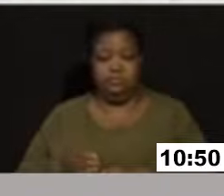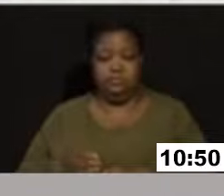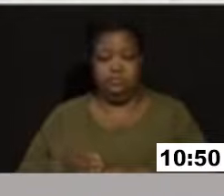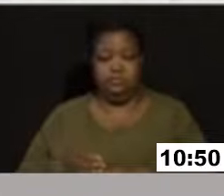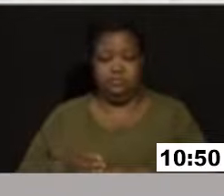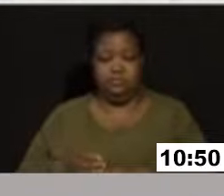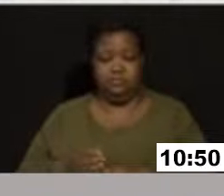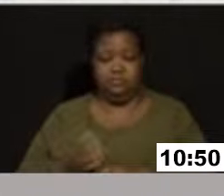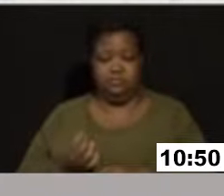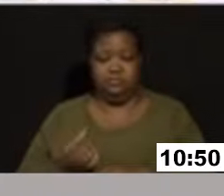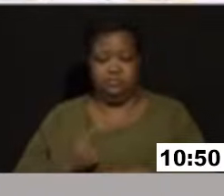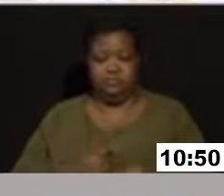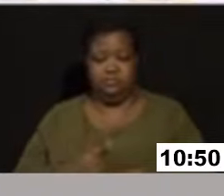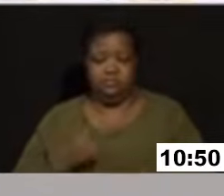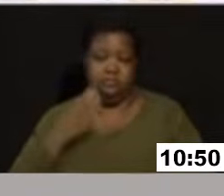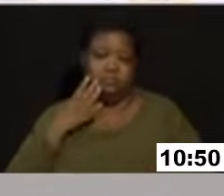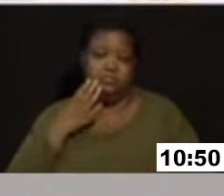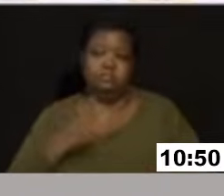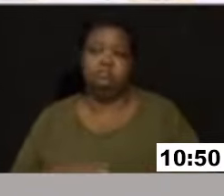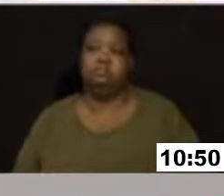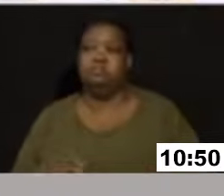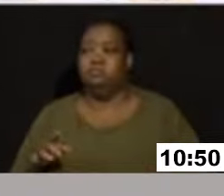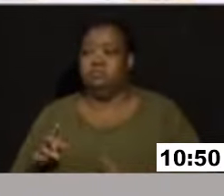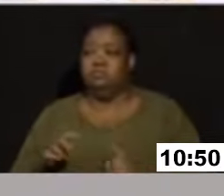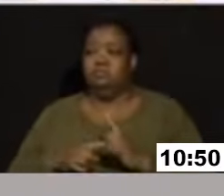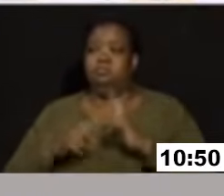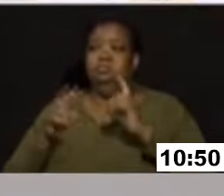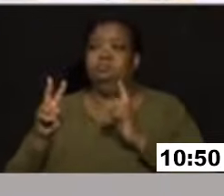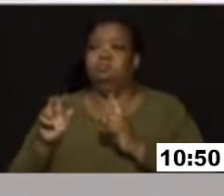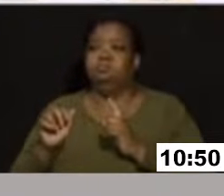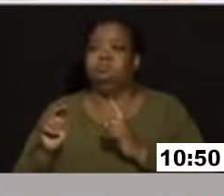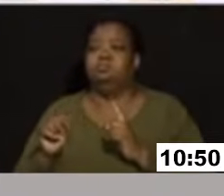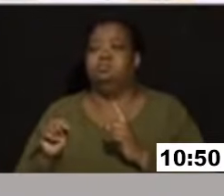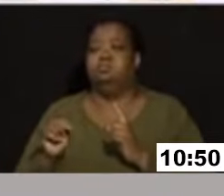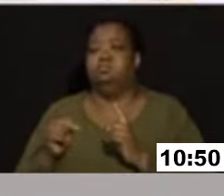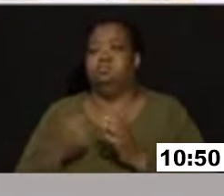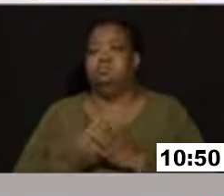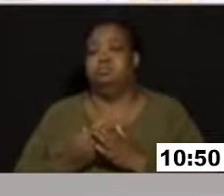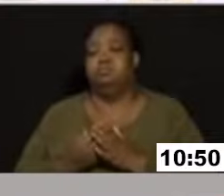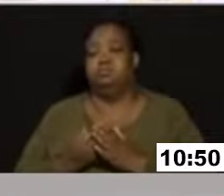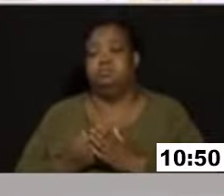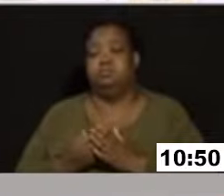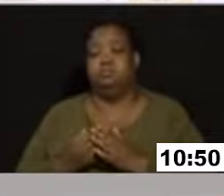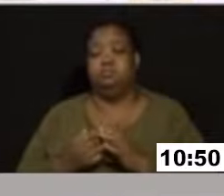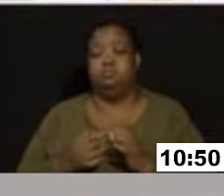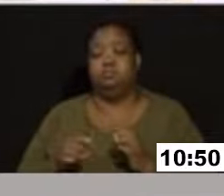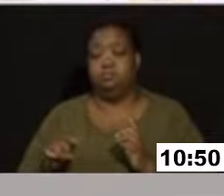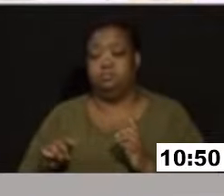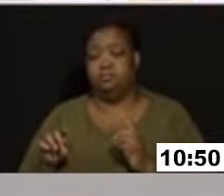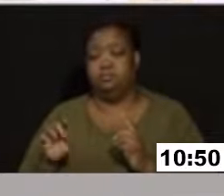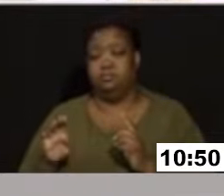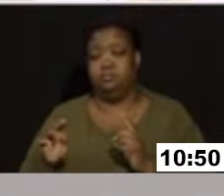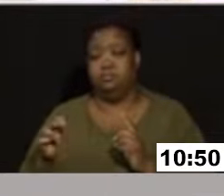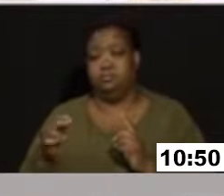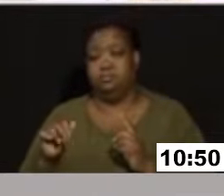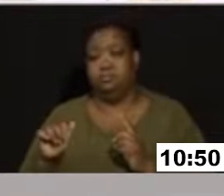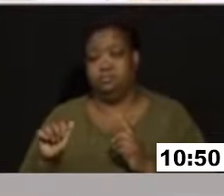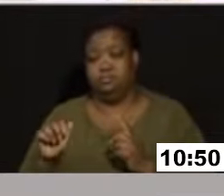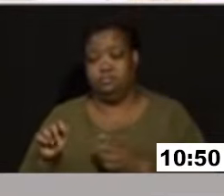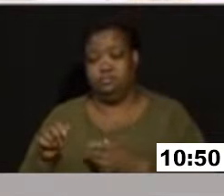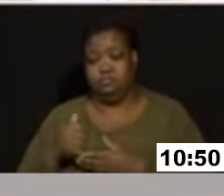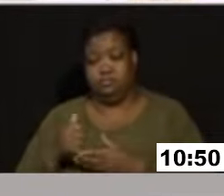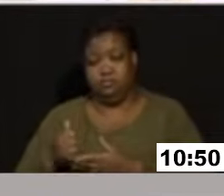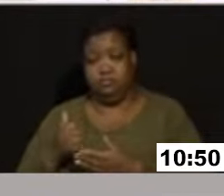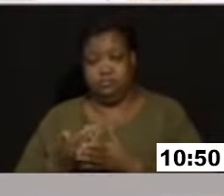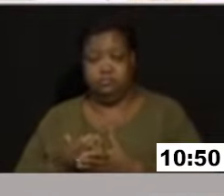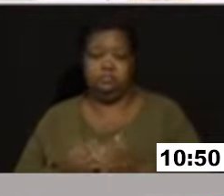for the cross-examination. Yes, Mr. Vani, are you able to assist Mr. Bana in regard to that? Yes,